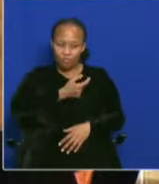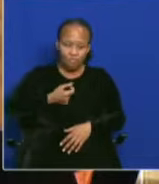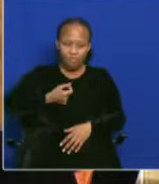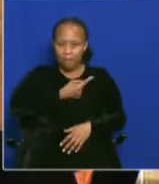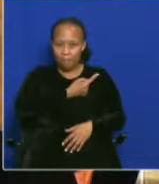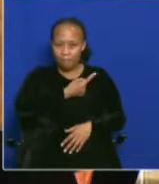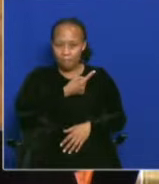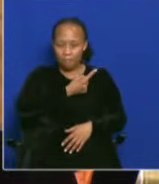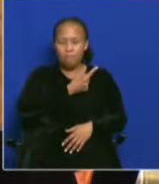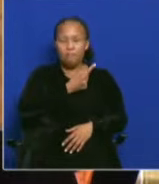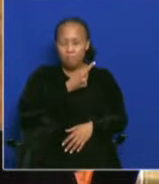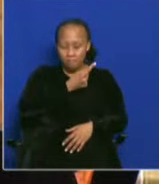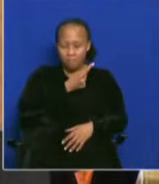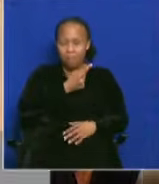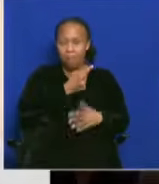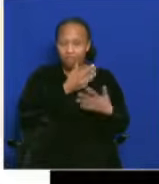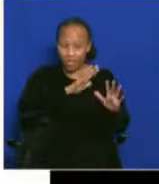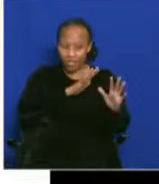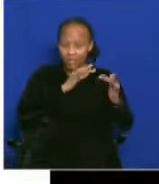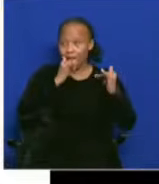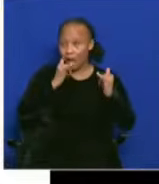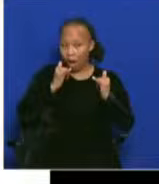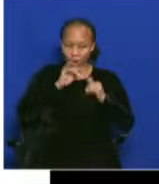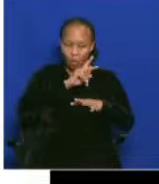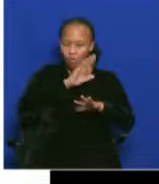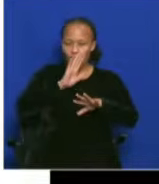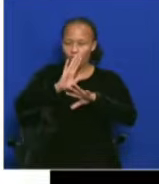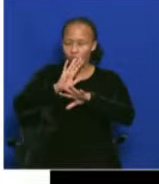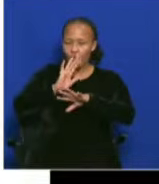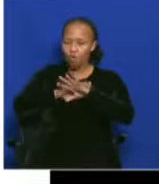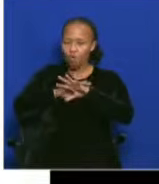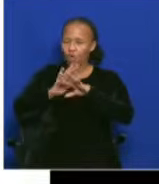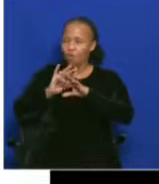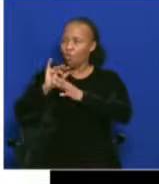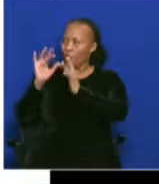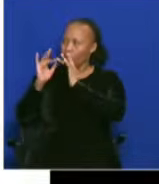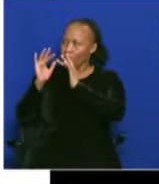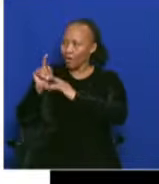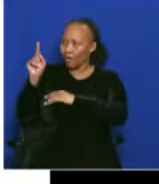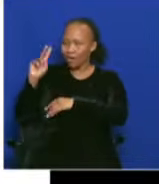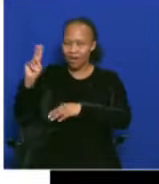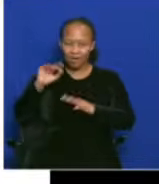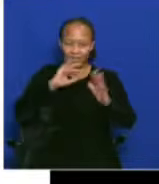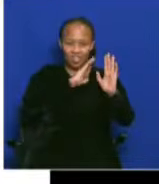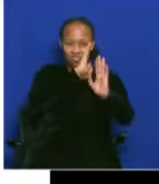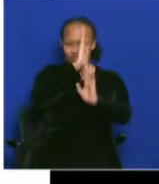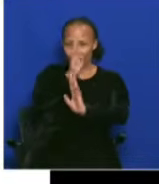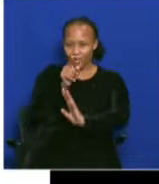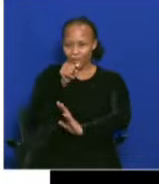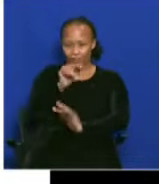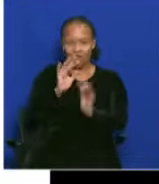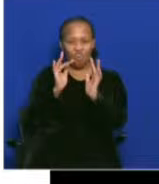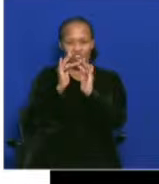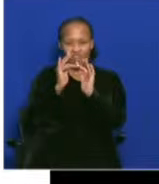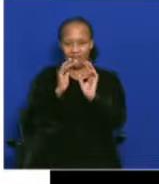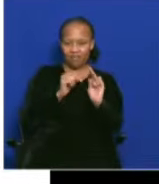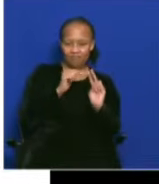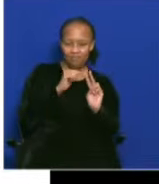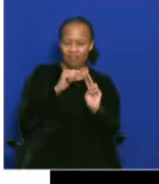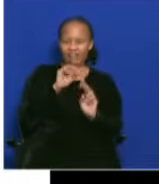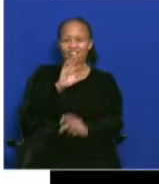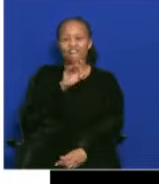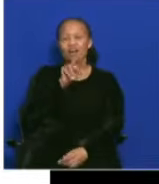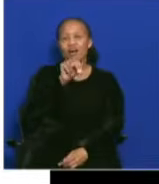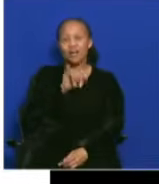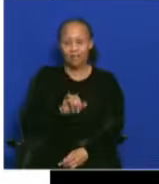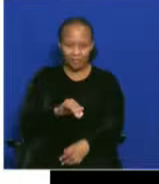me just speak to this guy straight. And so there's obviously been communication between him and Pilot, and he's